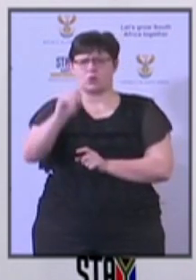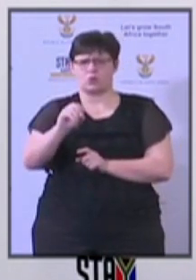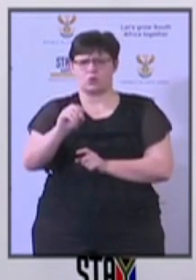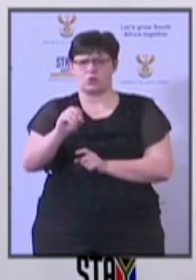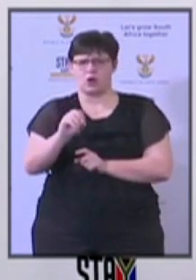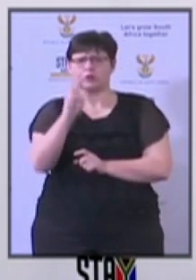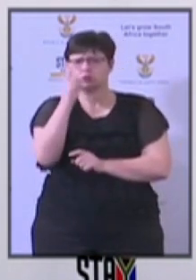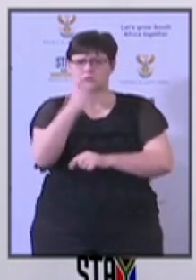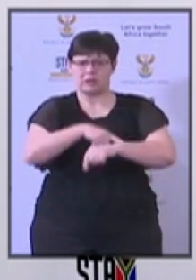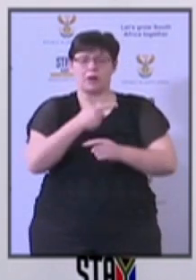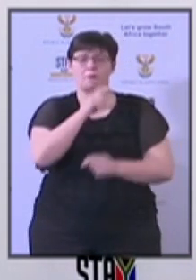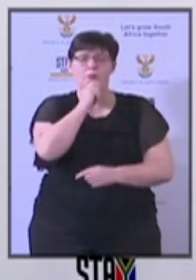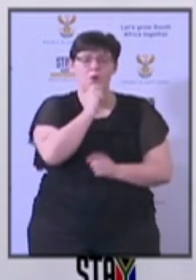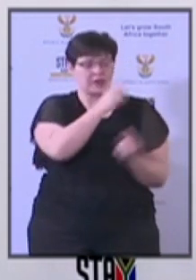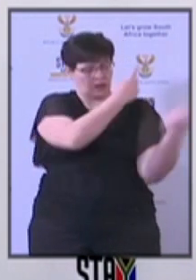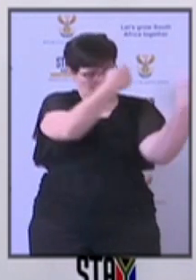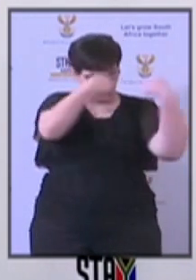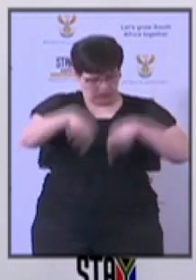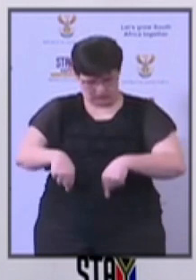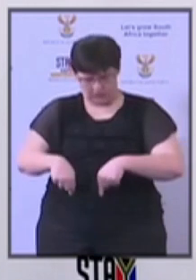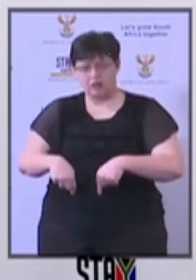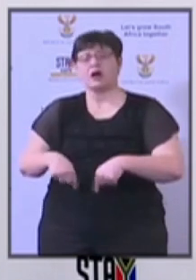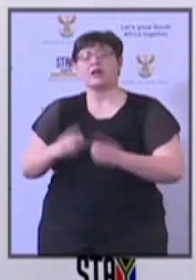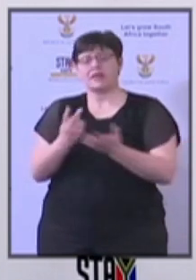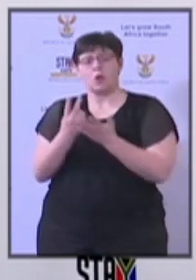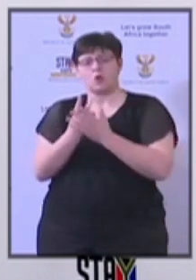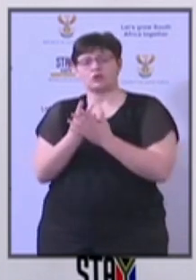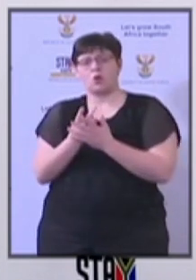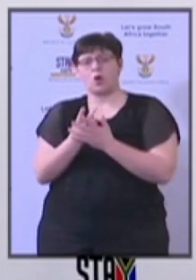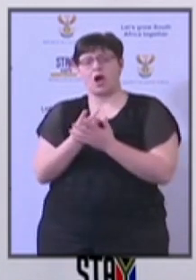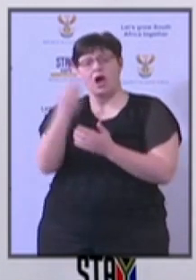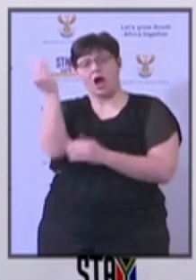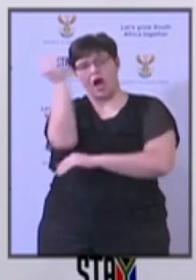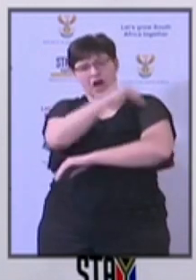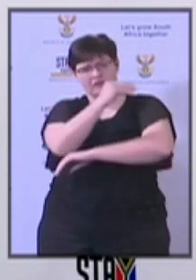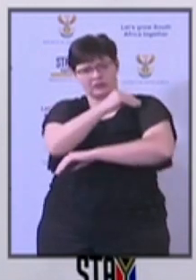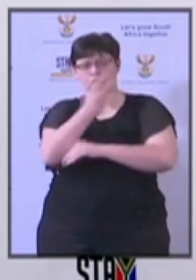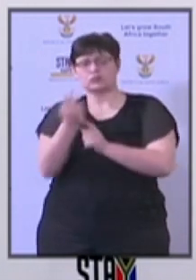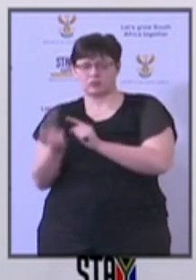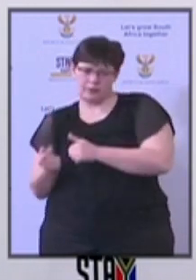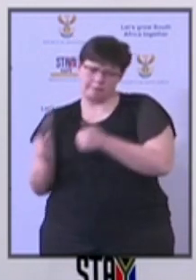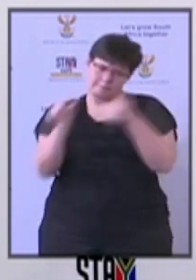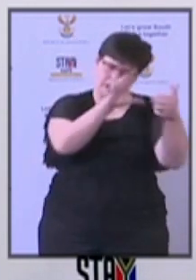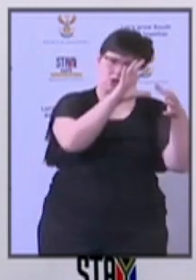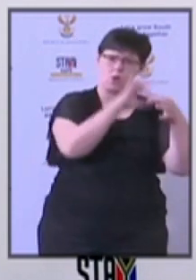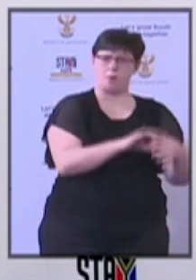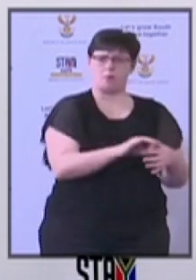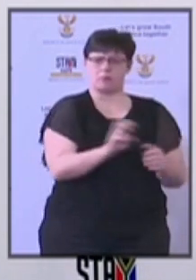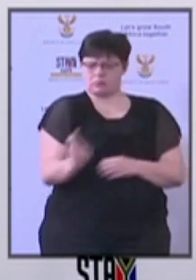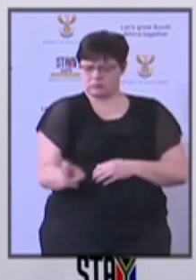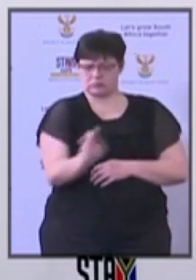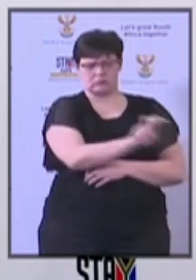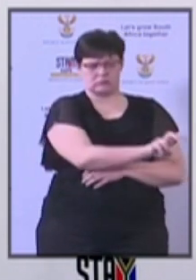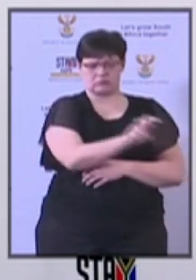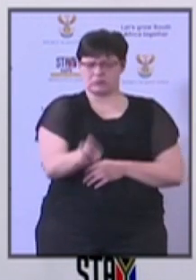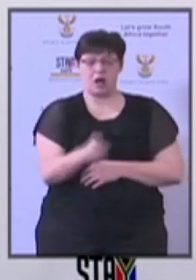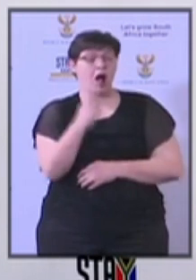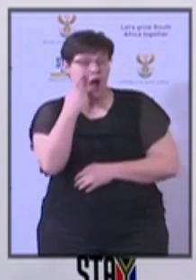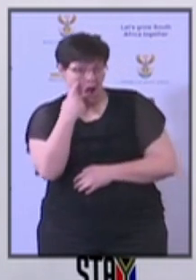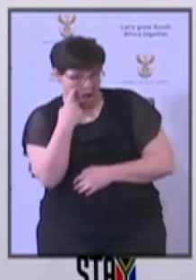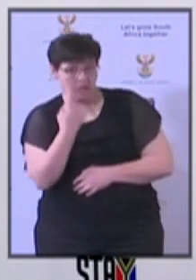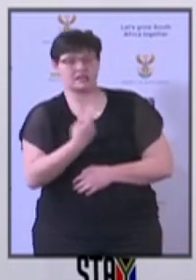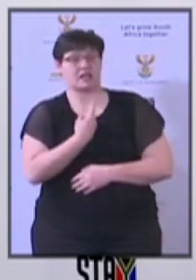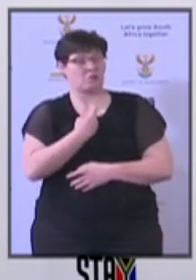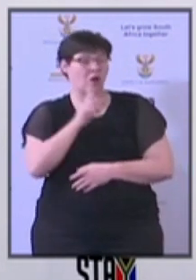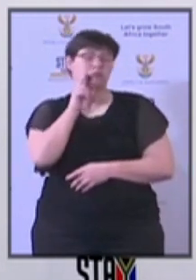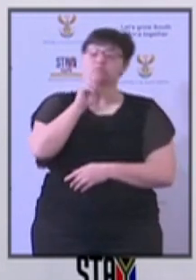day when they go to school in South Africa and go back into Maseru. I saw that myself because